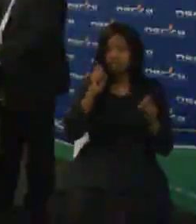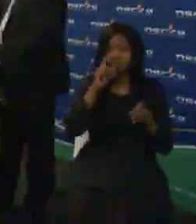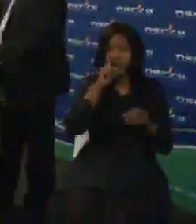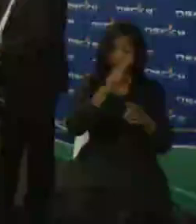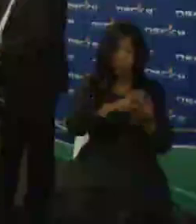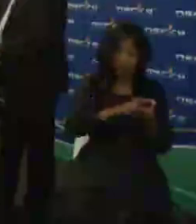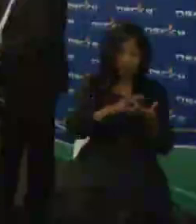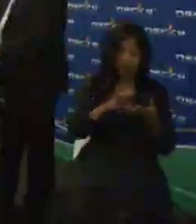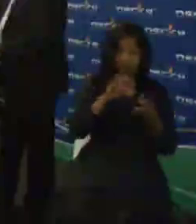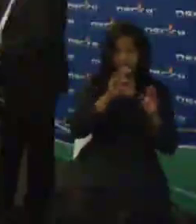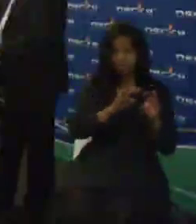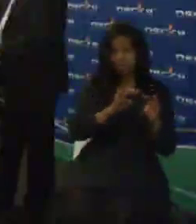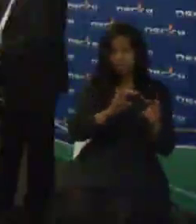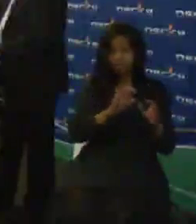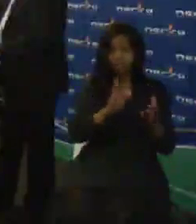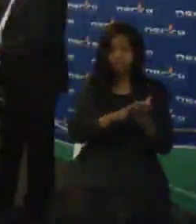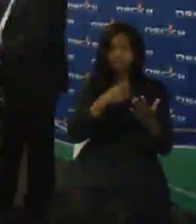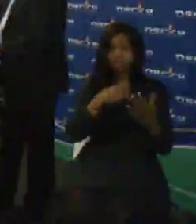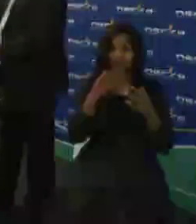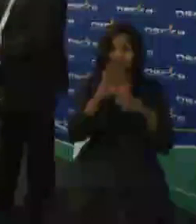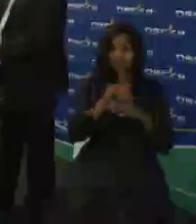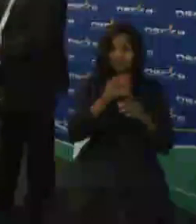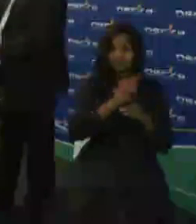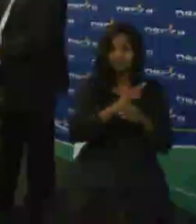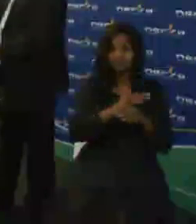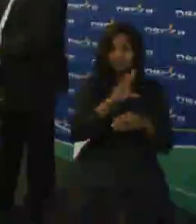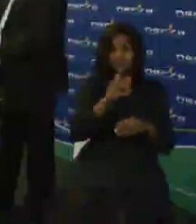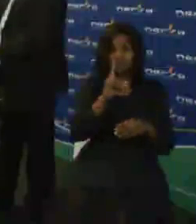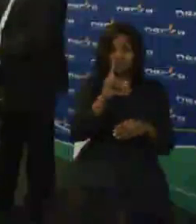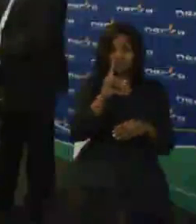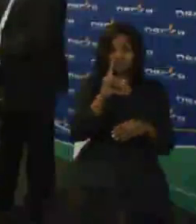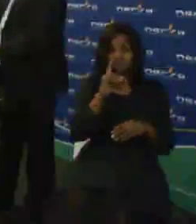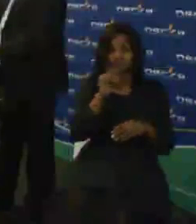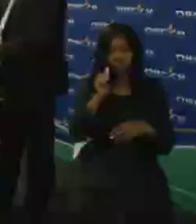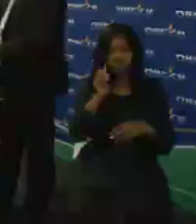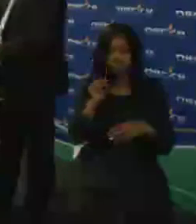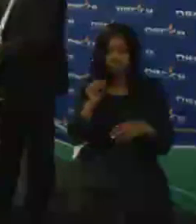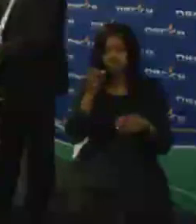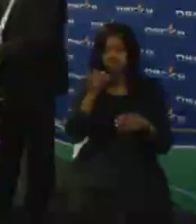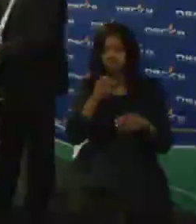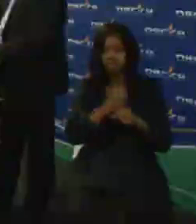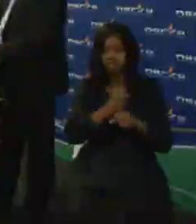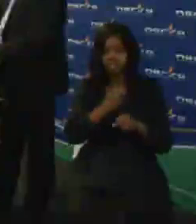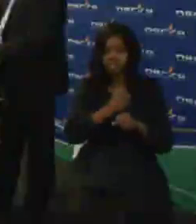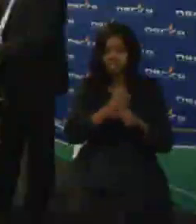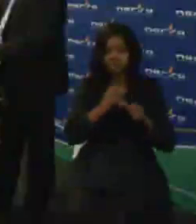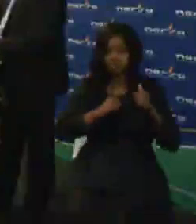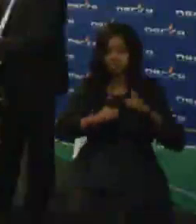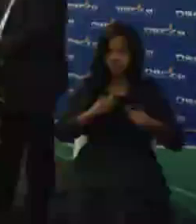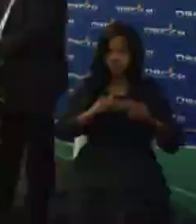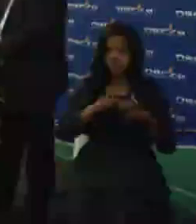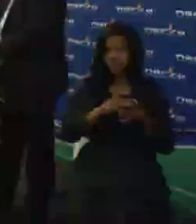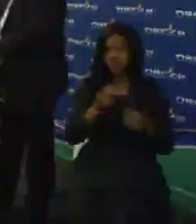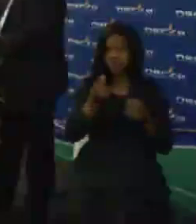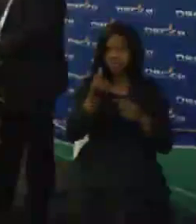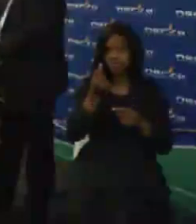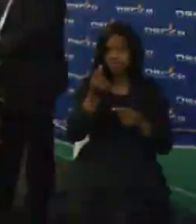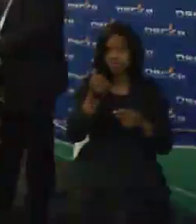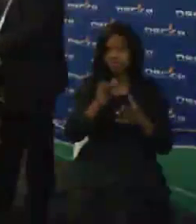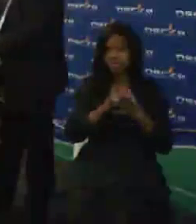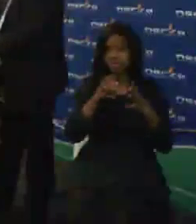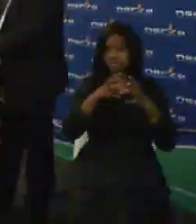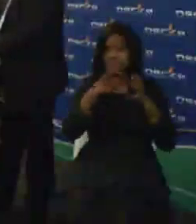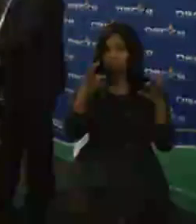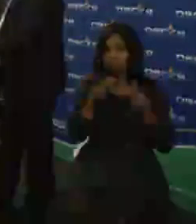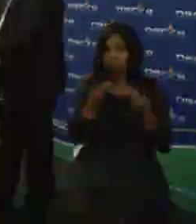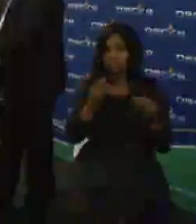perspective. Chairperson, I will now ask Blair to just touch on the generation performance. because it was a big theme that was